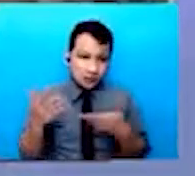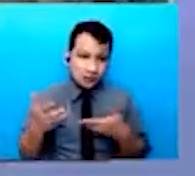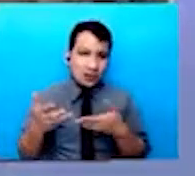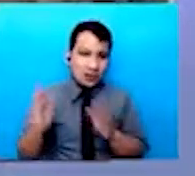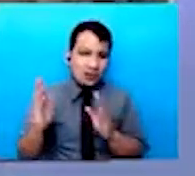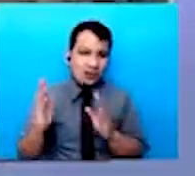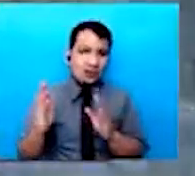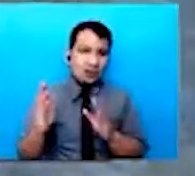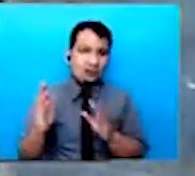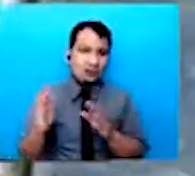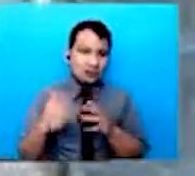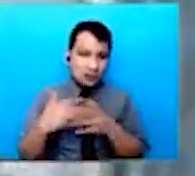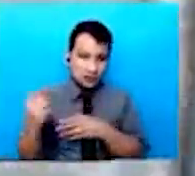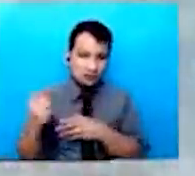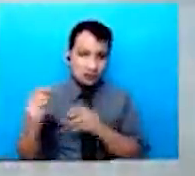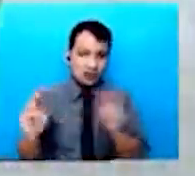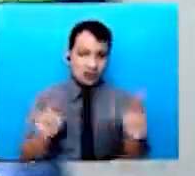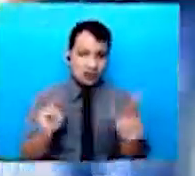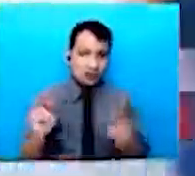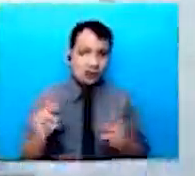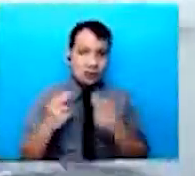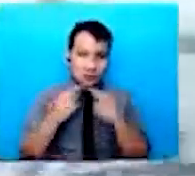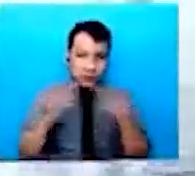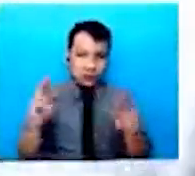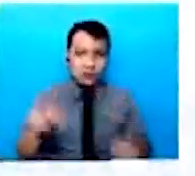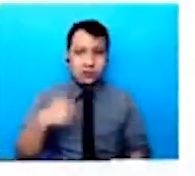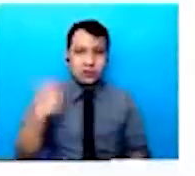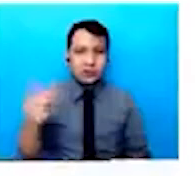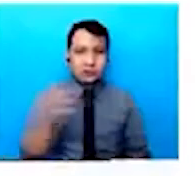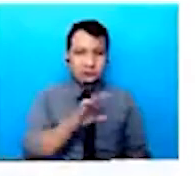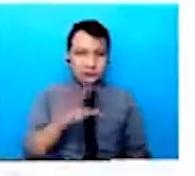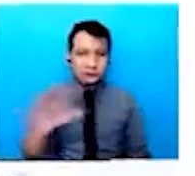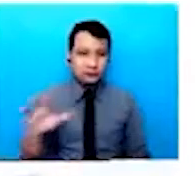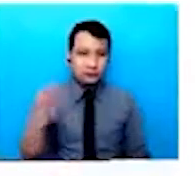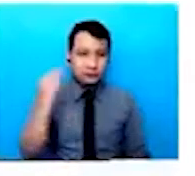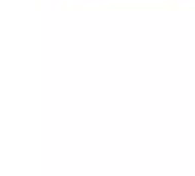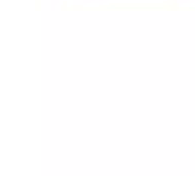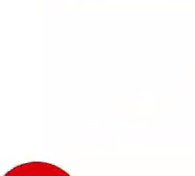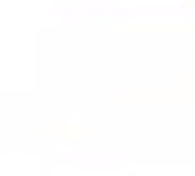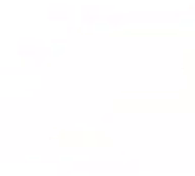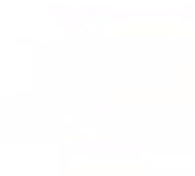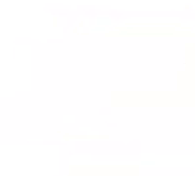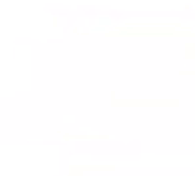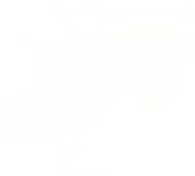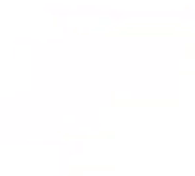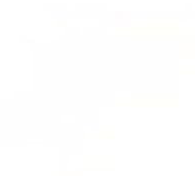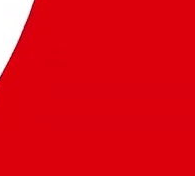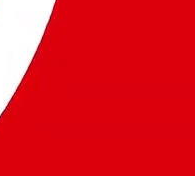movements ng tao. Nagbabalita mula sa frontline, Jenny Dongon, News 5.